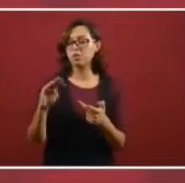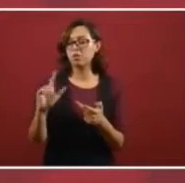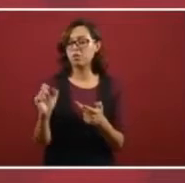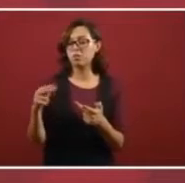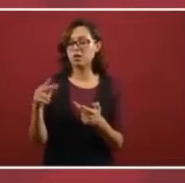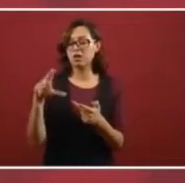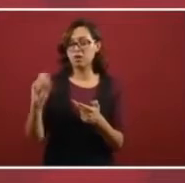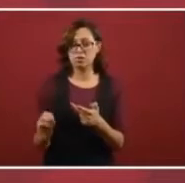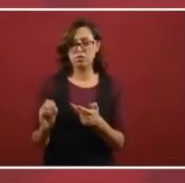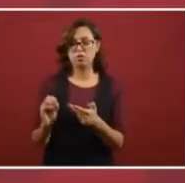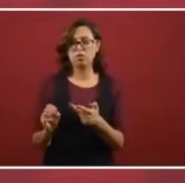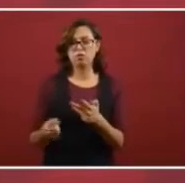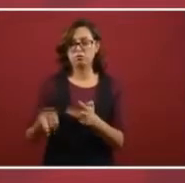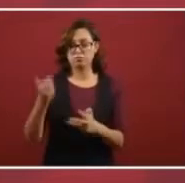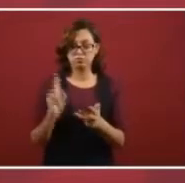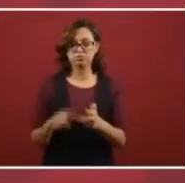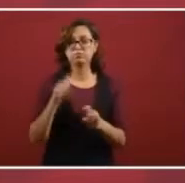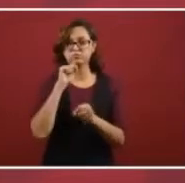And then